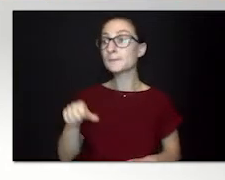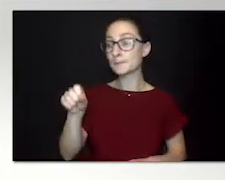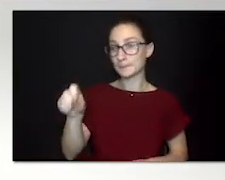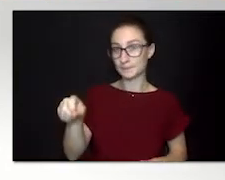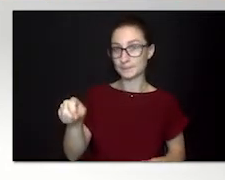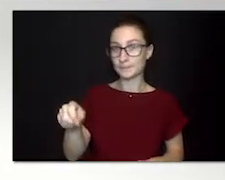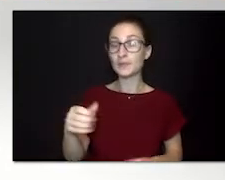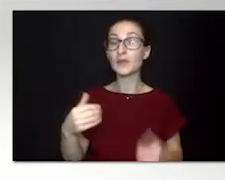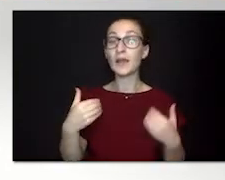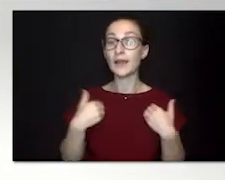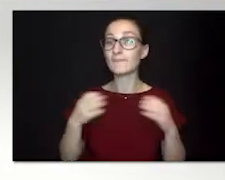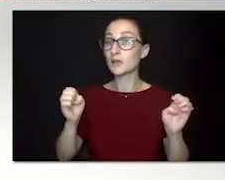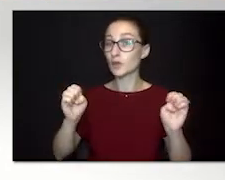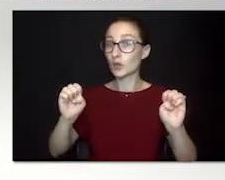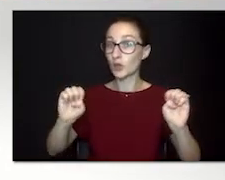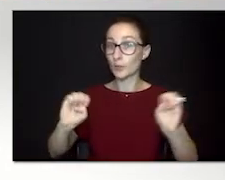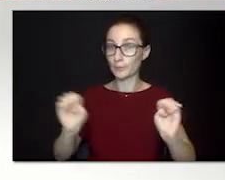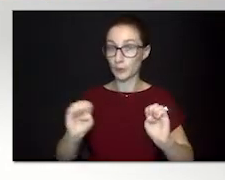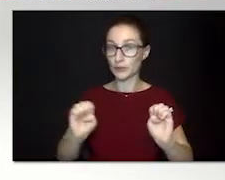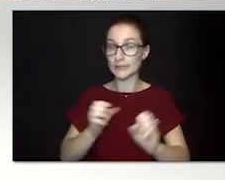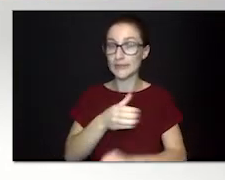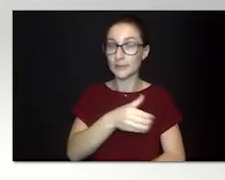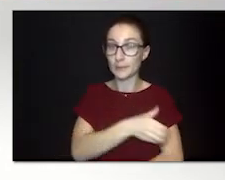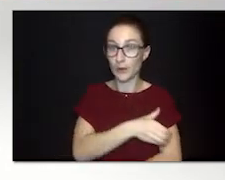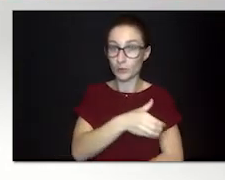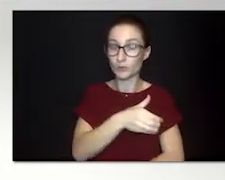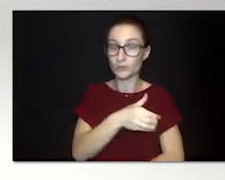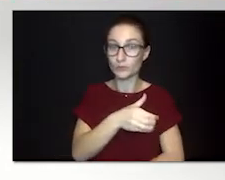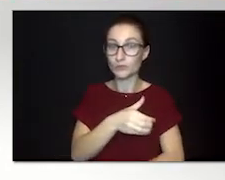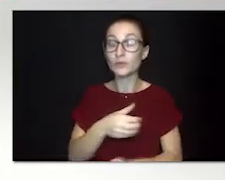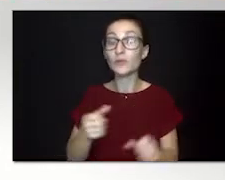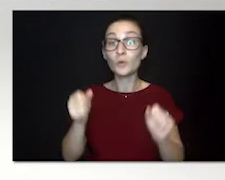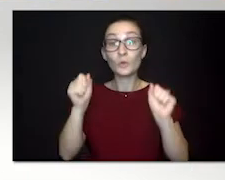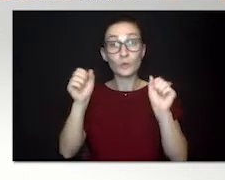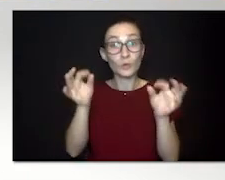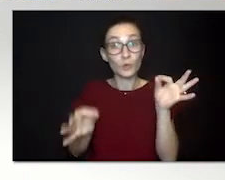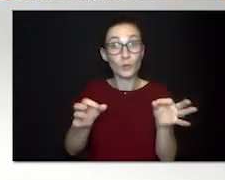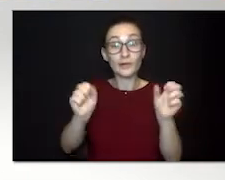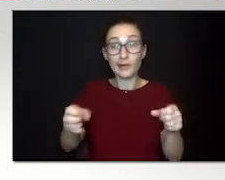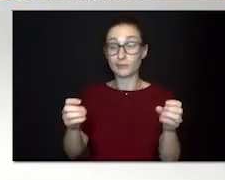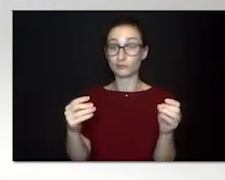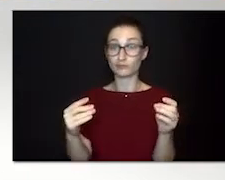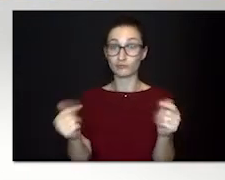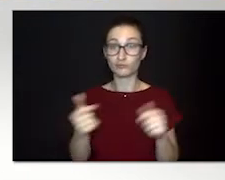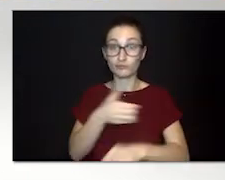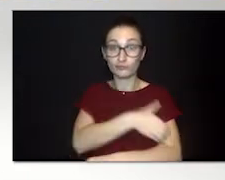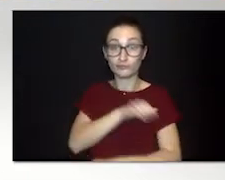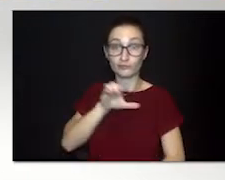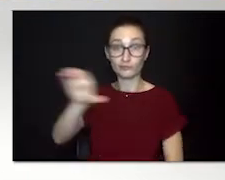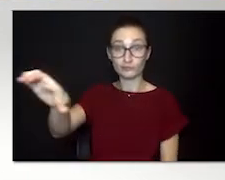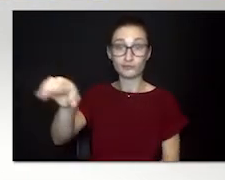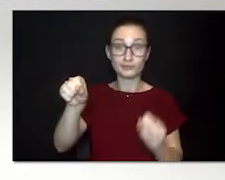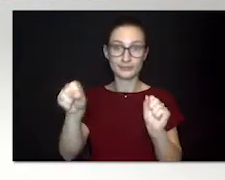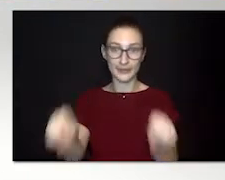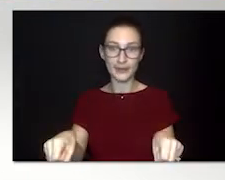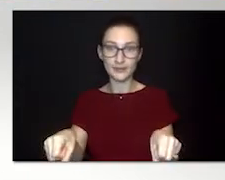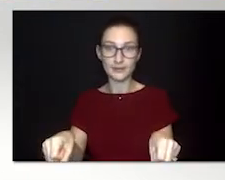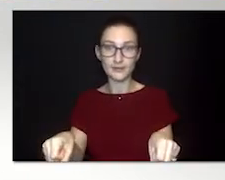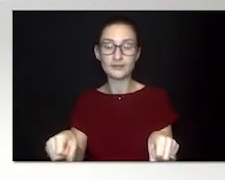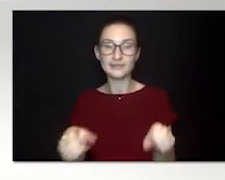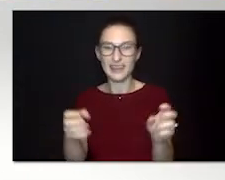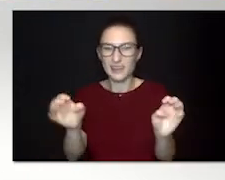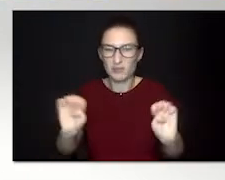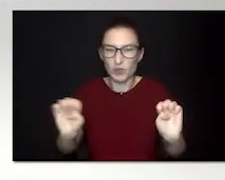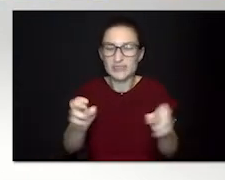they do have emergency powers. The courts do have opportunities to be able to appoint someone in a quicker manner without going through kind of the full